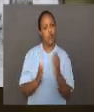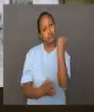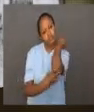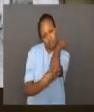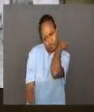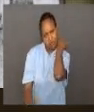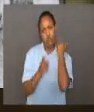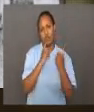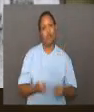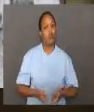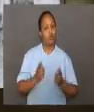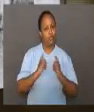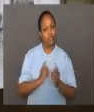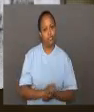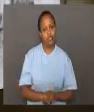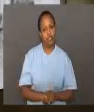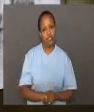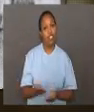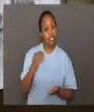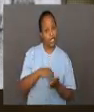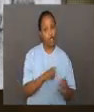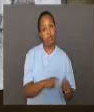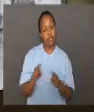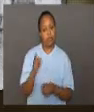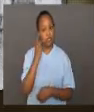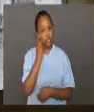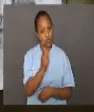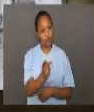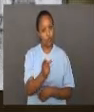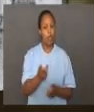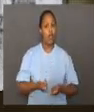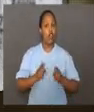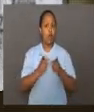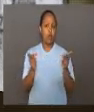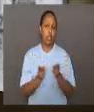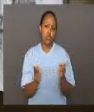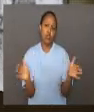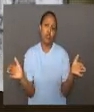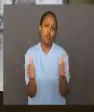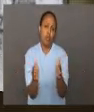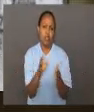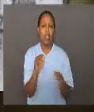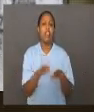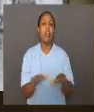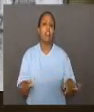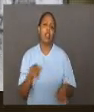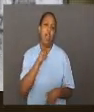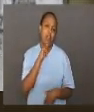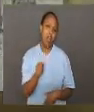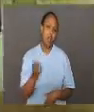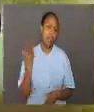poorly clothed. You can also see that their dwelling place is a small and unstable